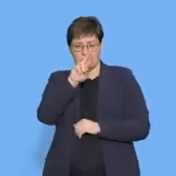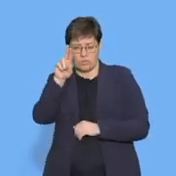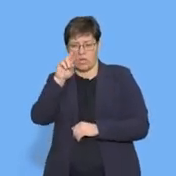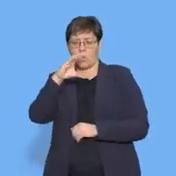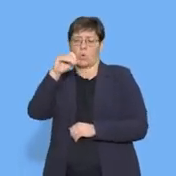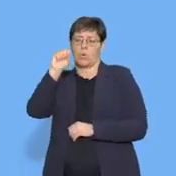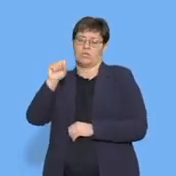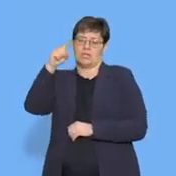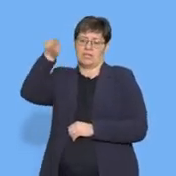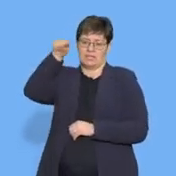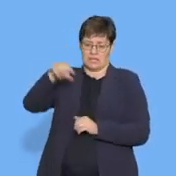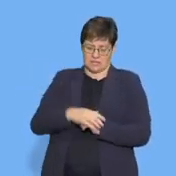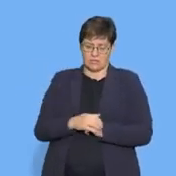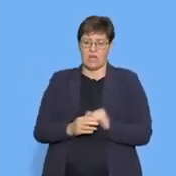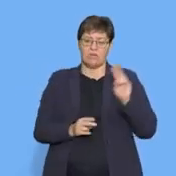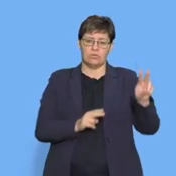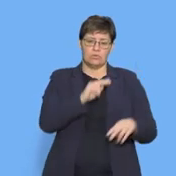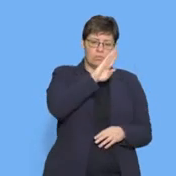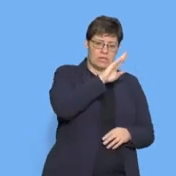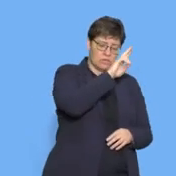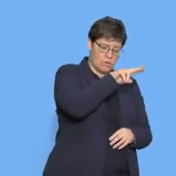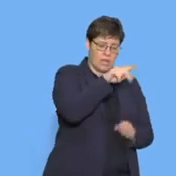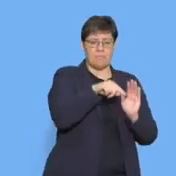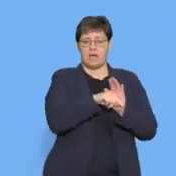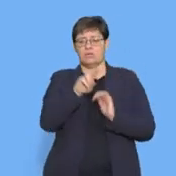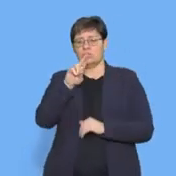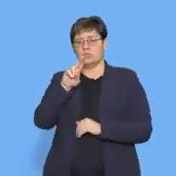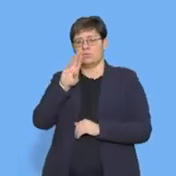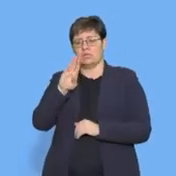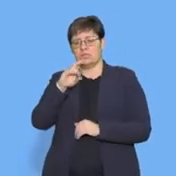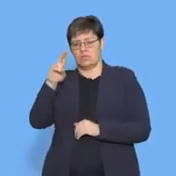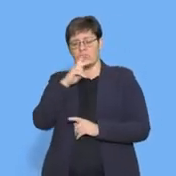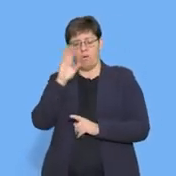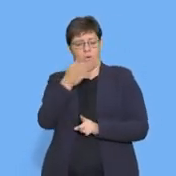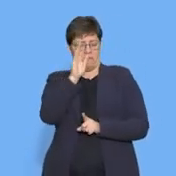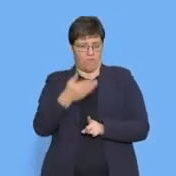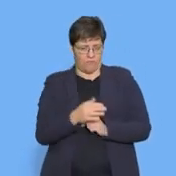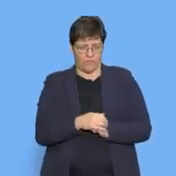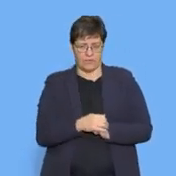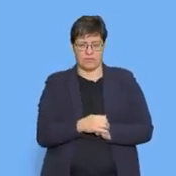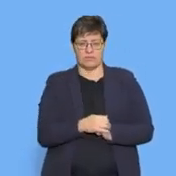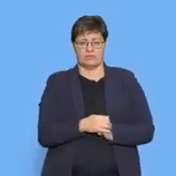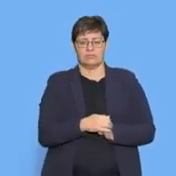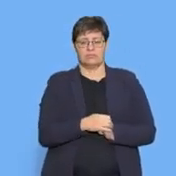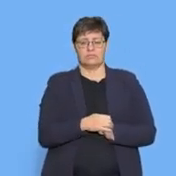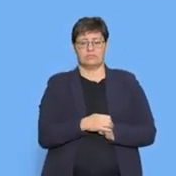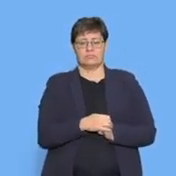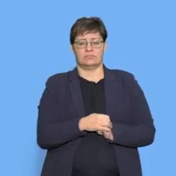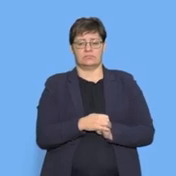factor, we've got a 2b squared here, and we've got a 2b squared here, so we're going to factor out the 2b squared.